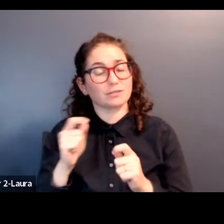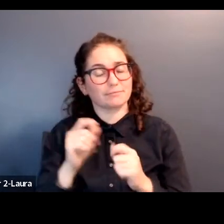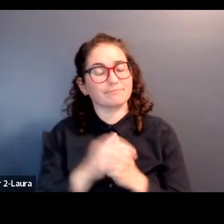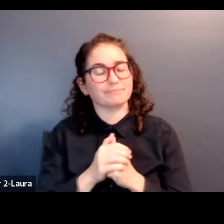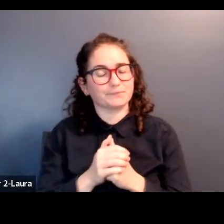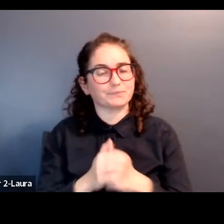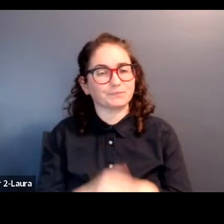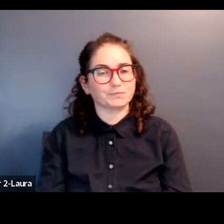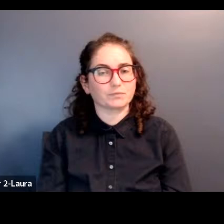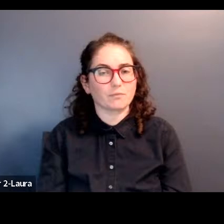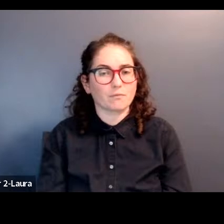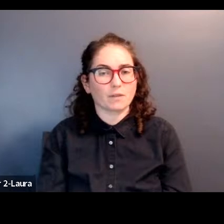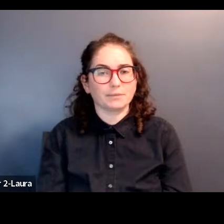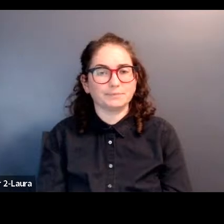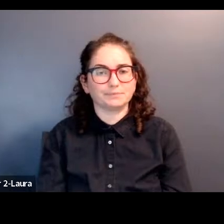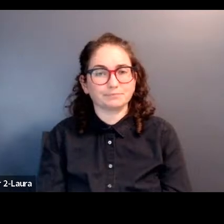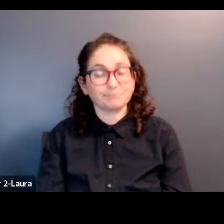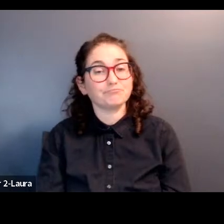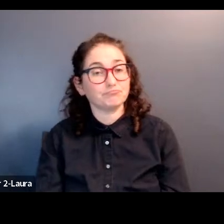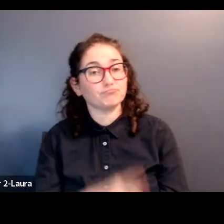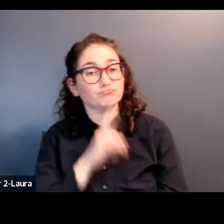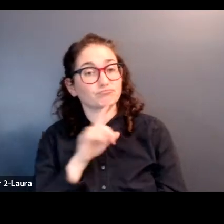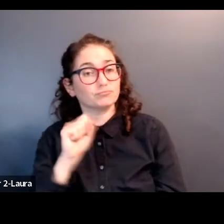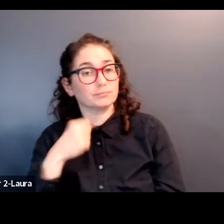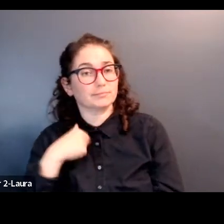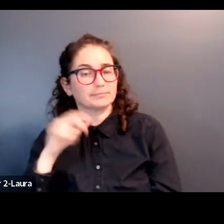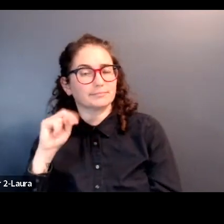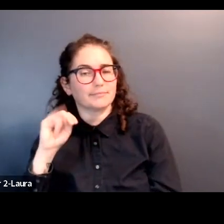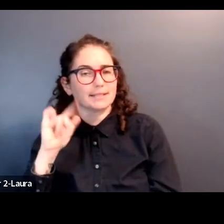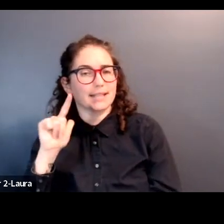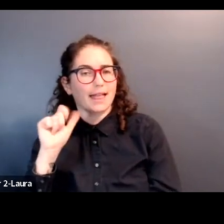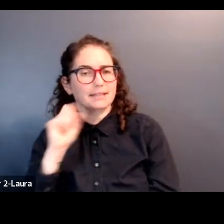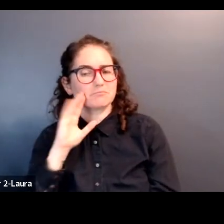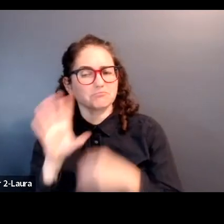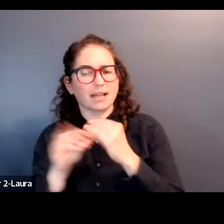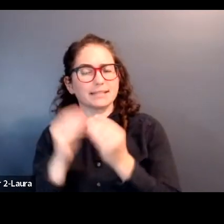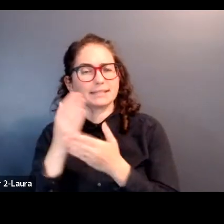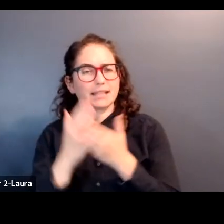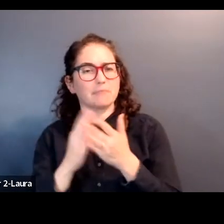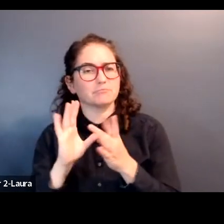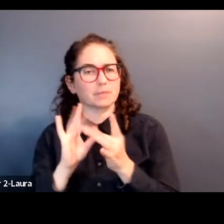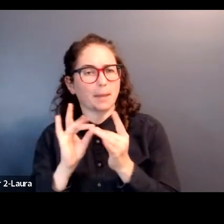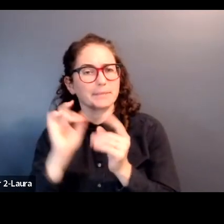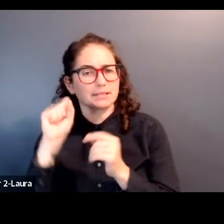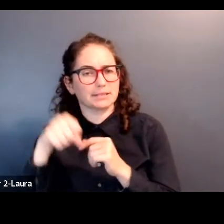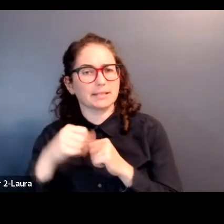tonight. Sure. Yeah, I'm happy to add some considerations. I mean,